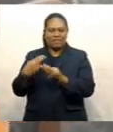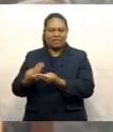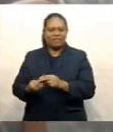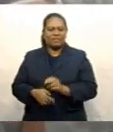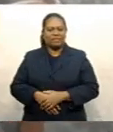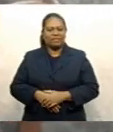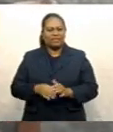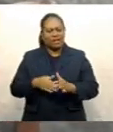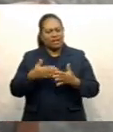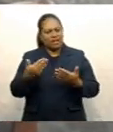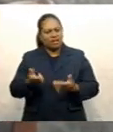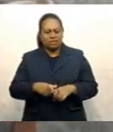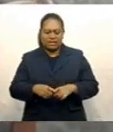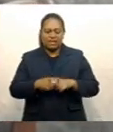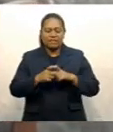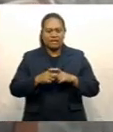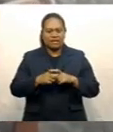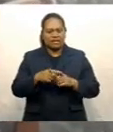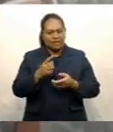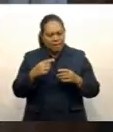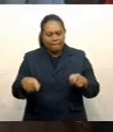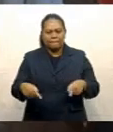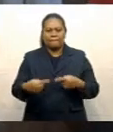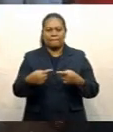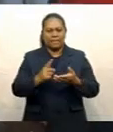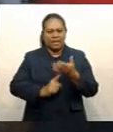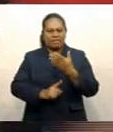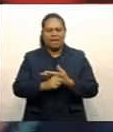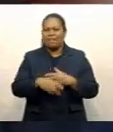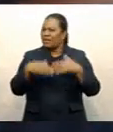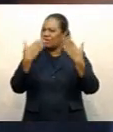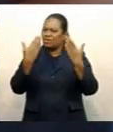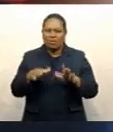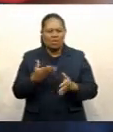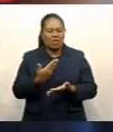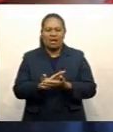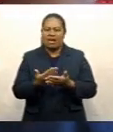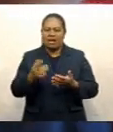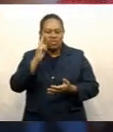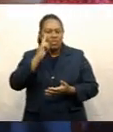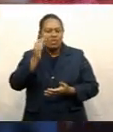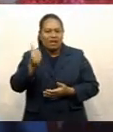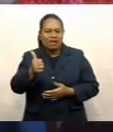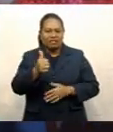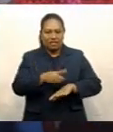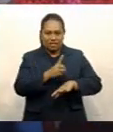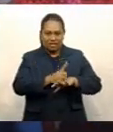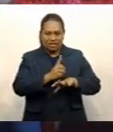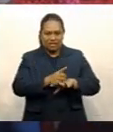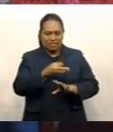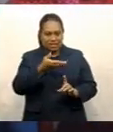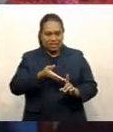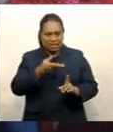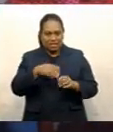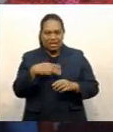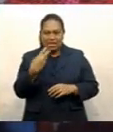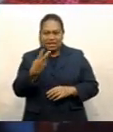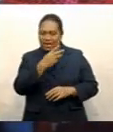she has been facing challenges as she is not well versed on how to provide proper care for persons with intellectual